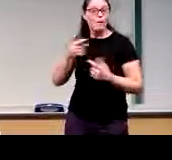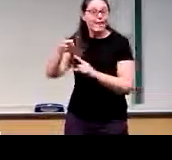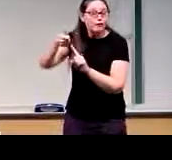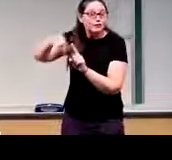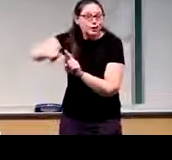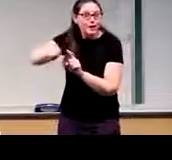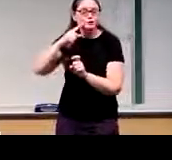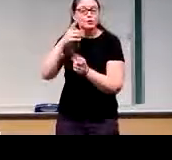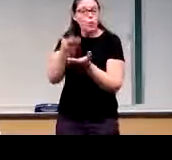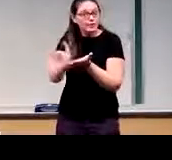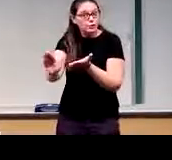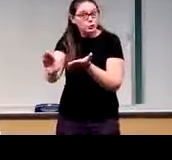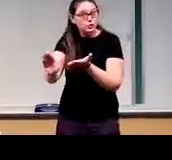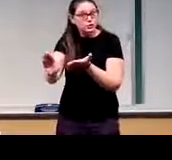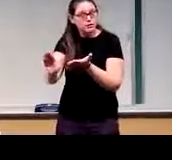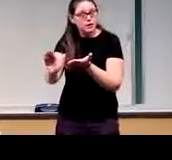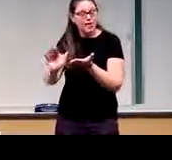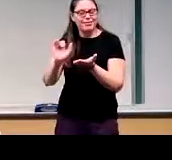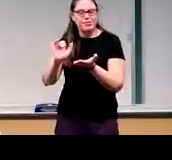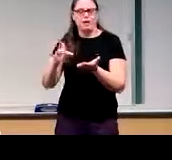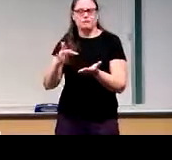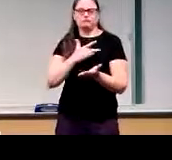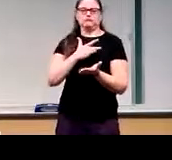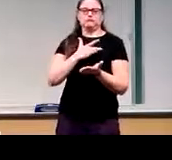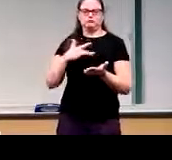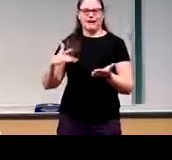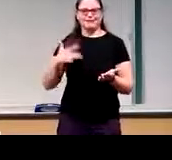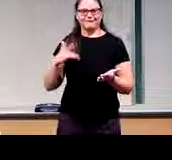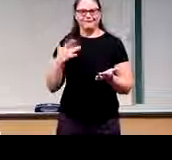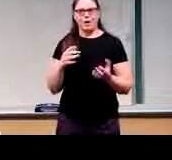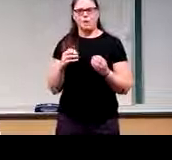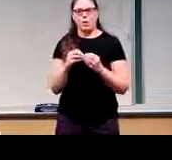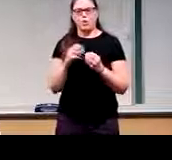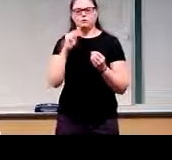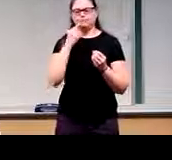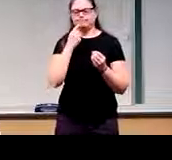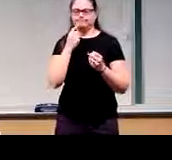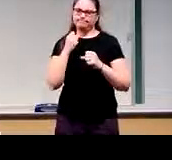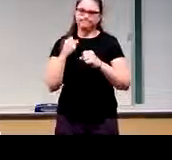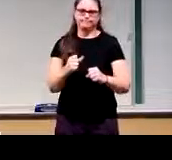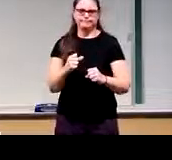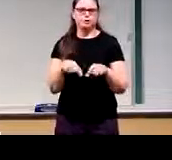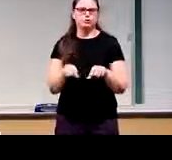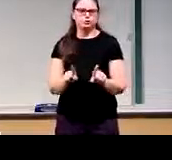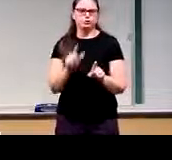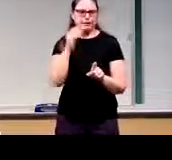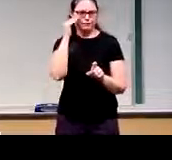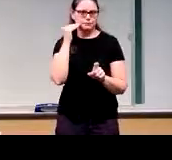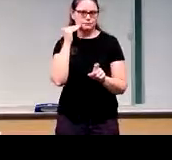or exclusion is felt most profoundly during adolescence.